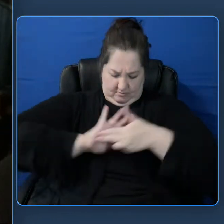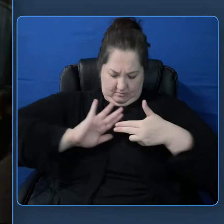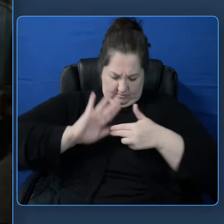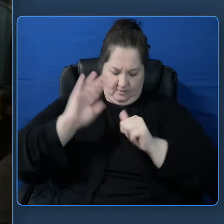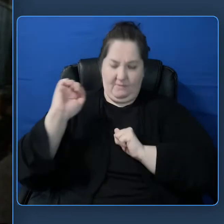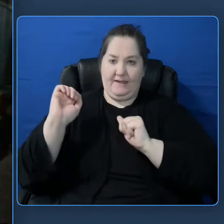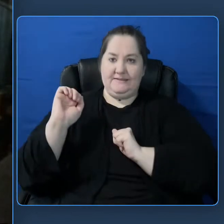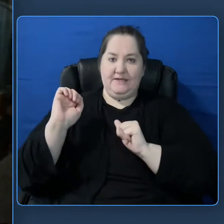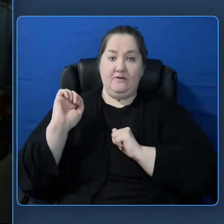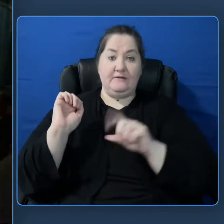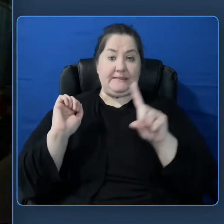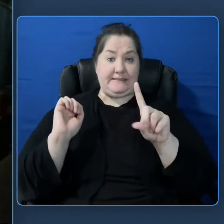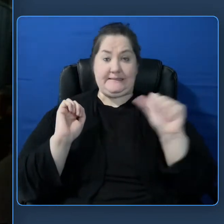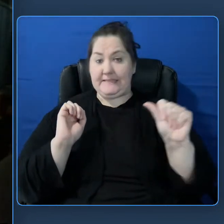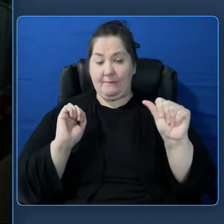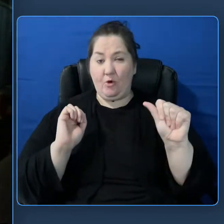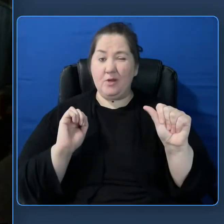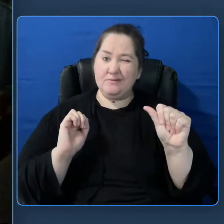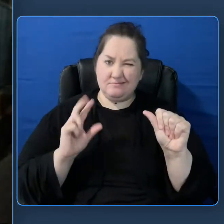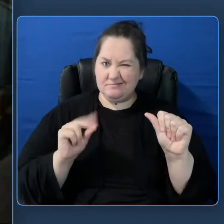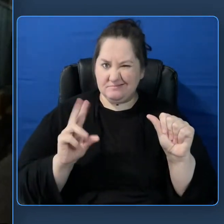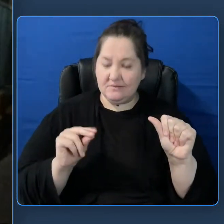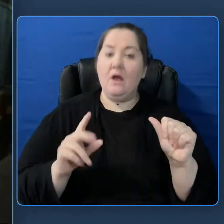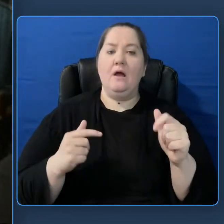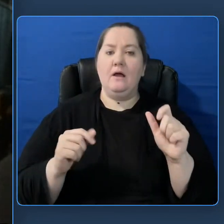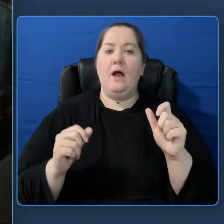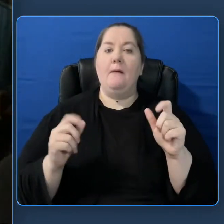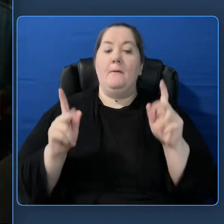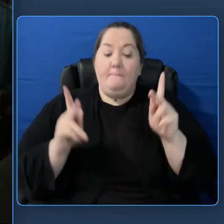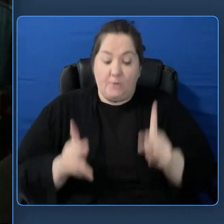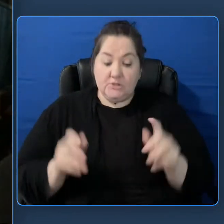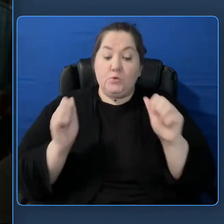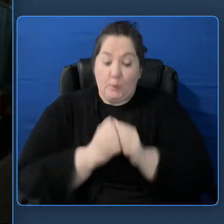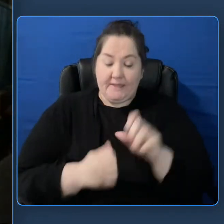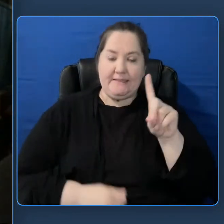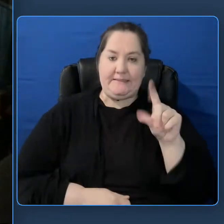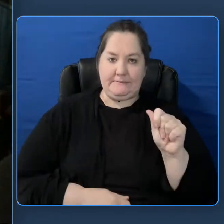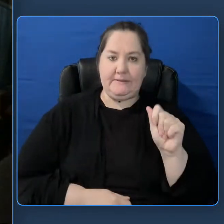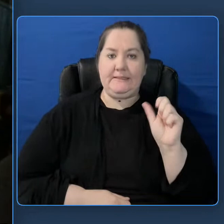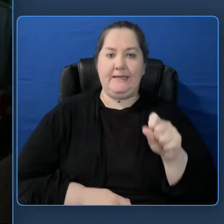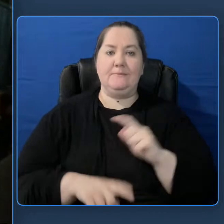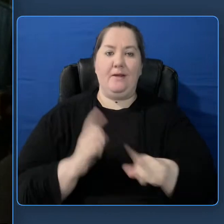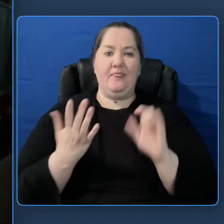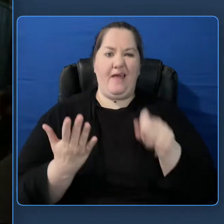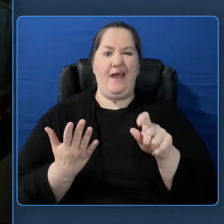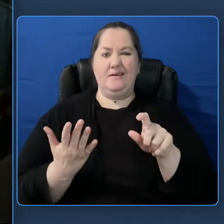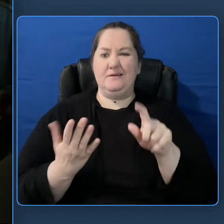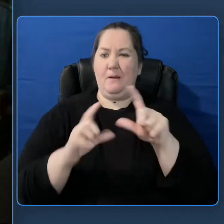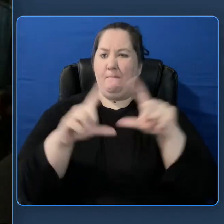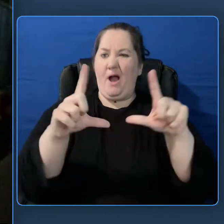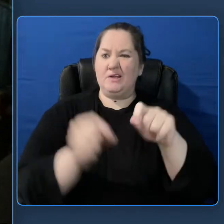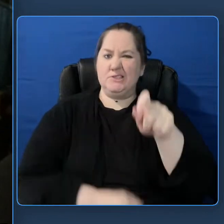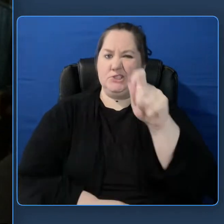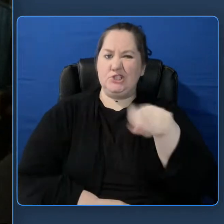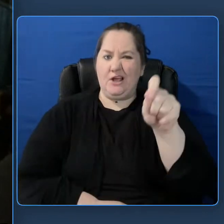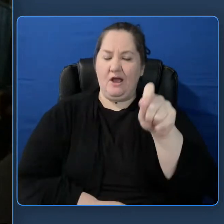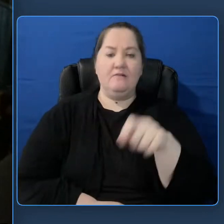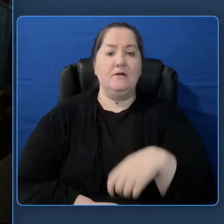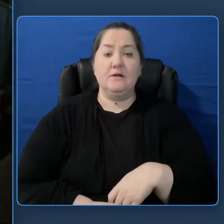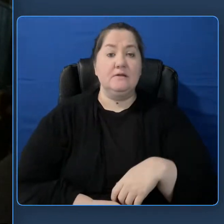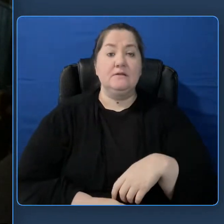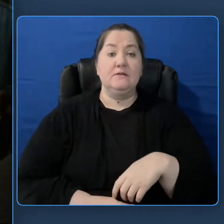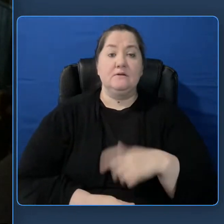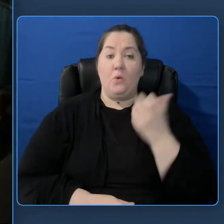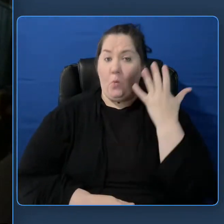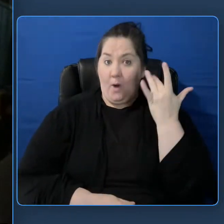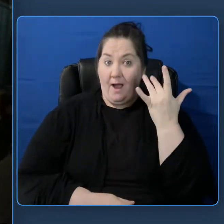as disabled. Yes, I am a person with a disability, but I don't ever see that as a box I need to check off because one, the minute I roll into the